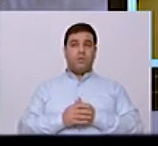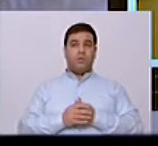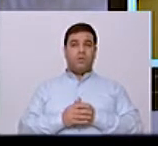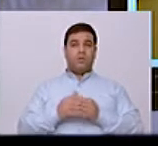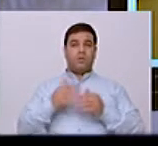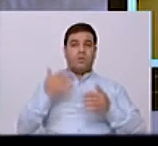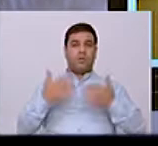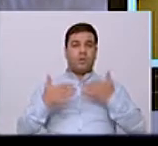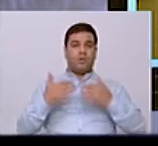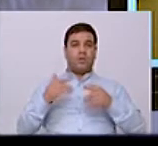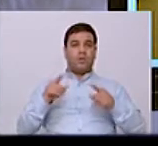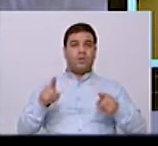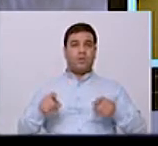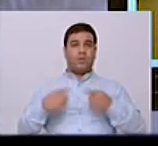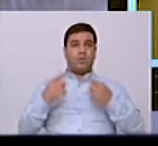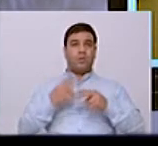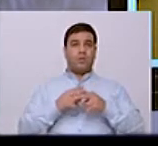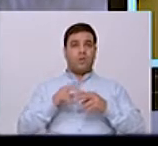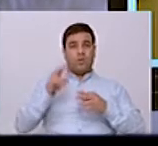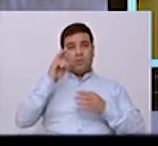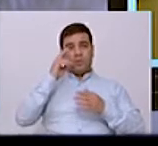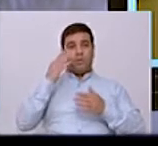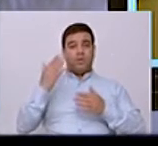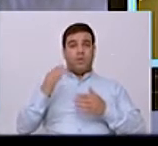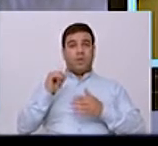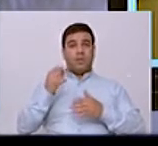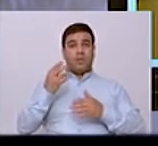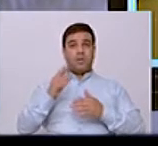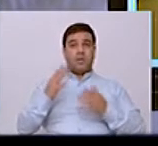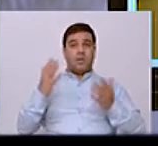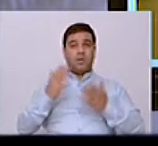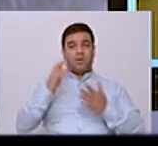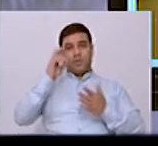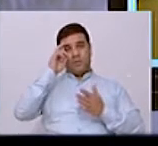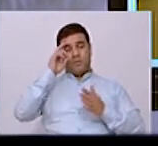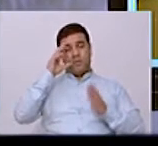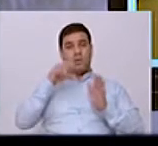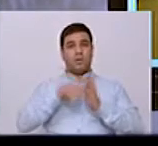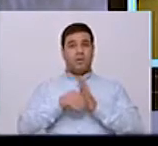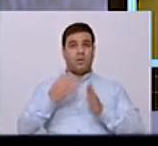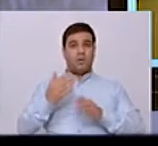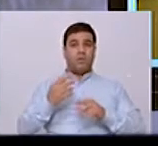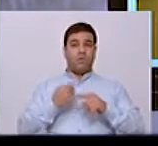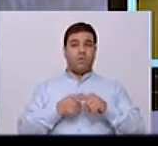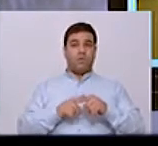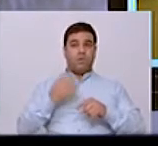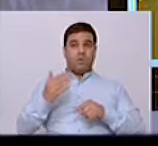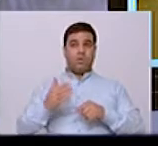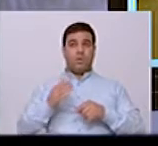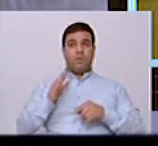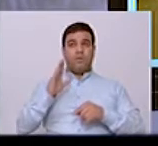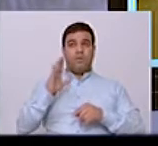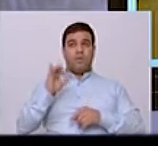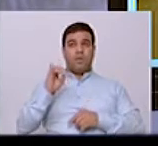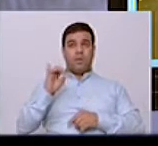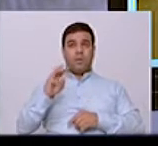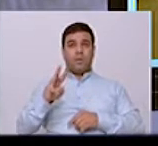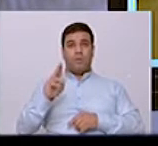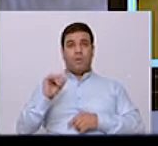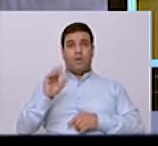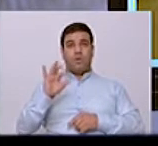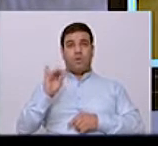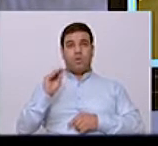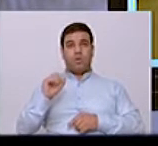sust rivojlanayotgan agrar industrial davlatlarga Osiyodagi qaysi davlatlar kiradi? Demak, bular Vietnam,